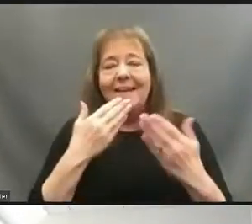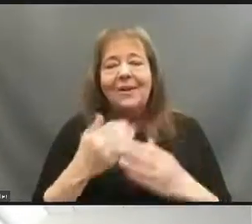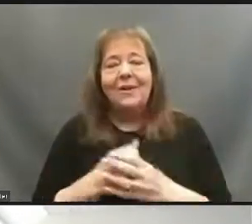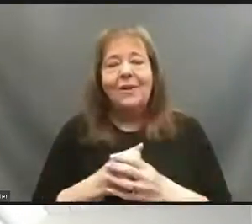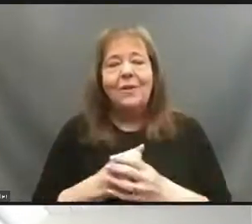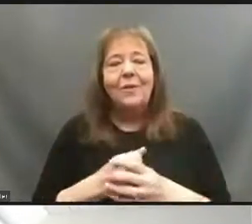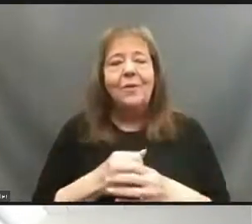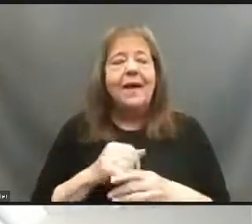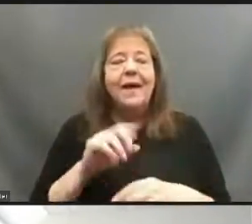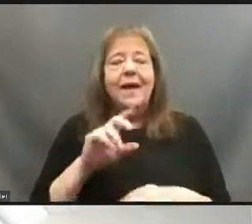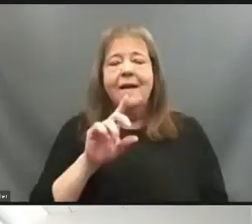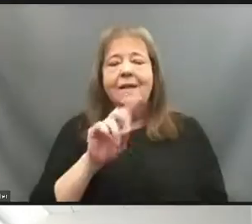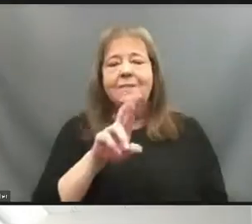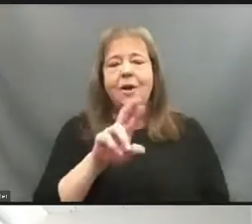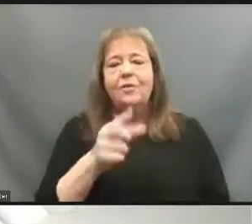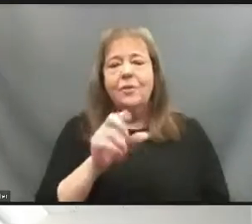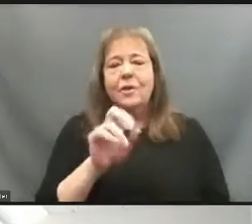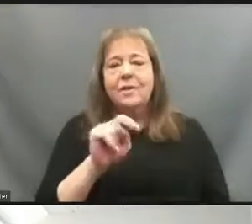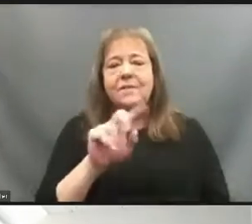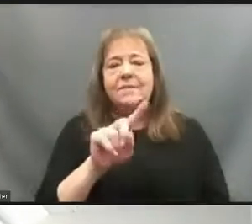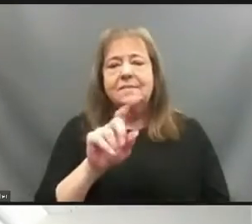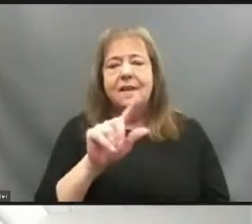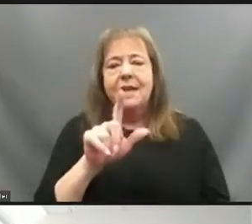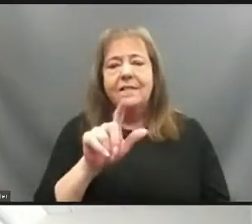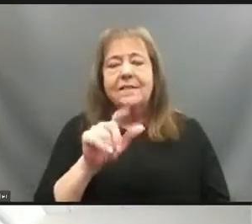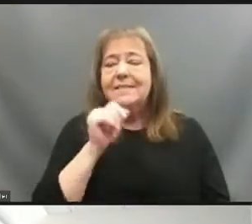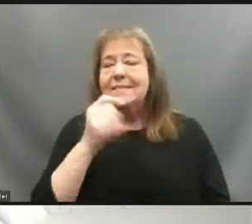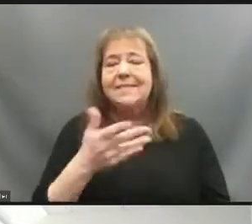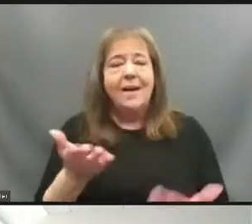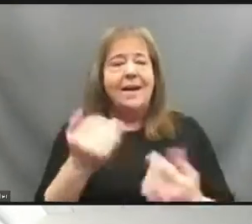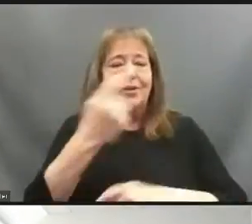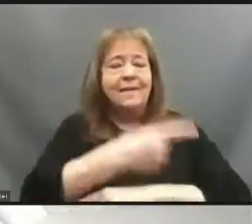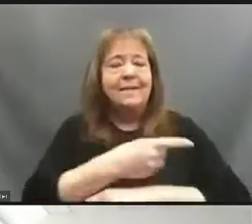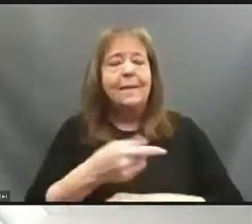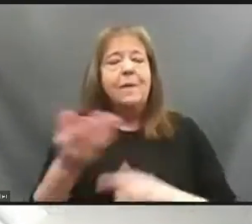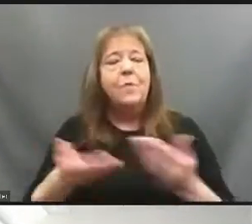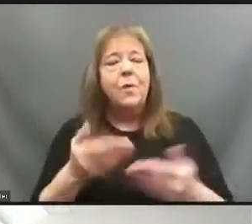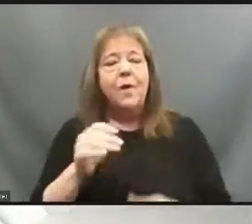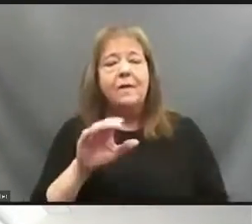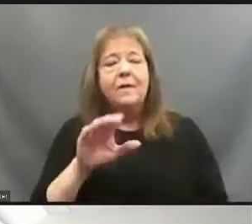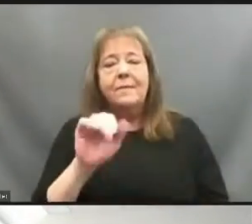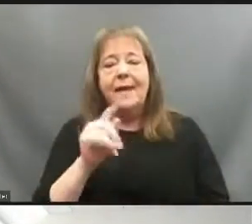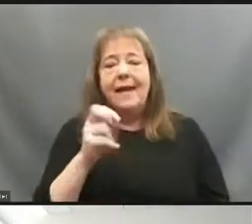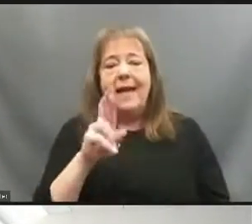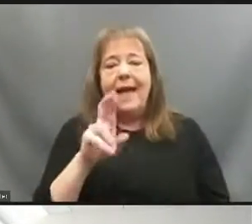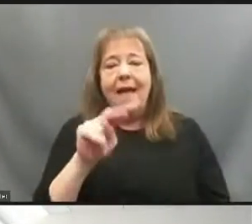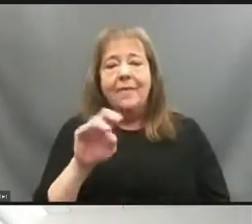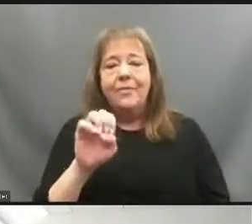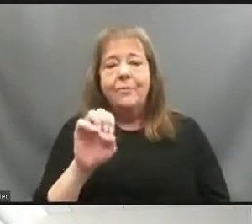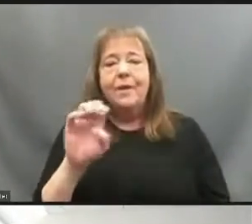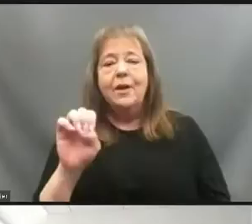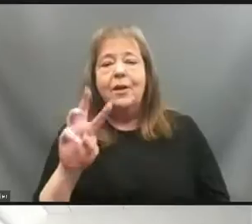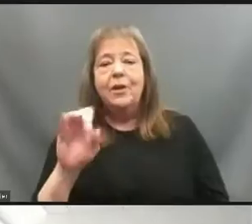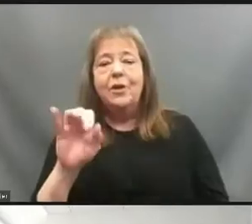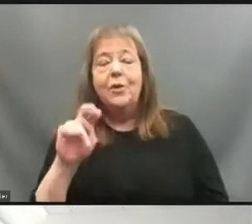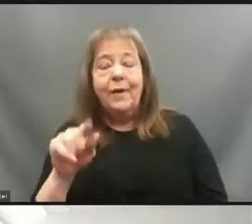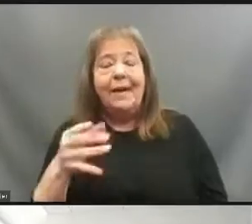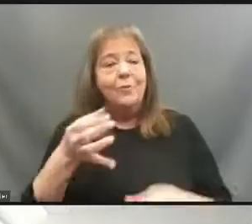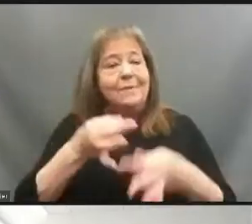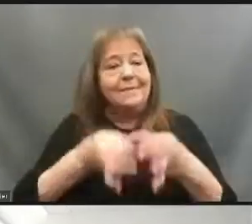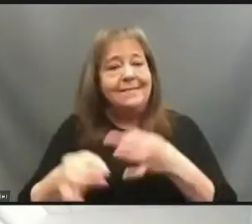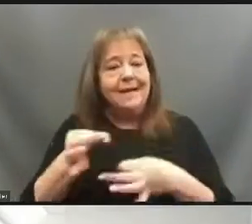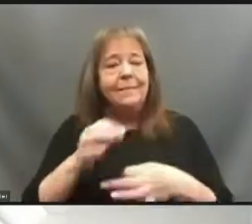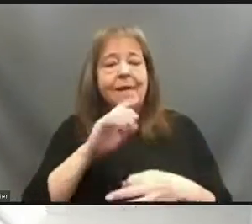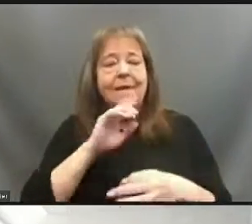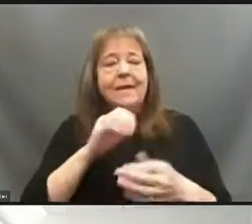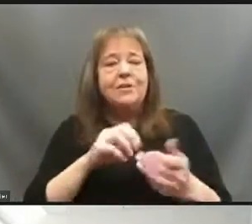don't have Dr. Rodney Gonzalez today of the Amarillo VA, but we are happy to welcome Dr. Catherine Ewing, who's subbing Dr. Gonzalez today. She is nurse